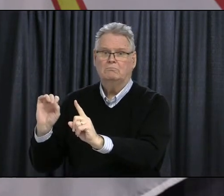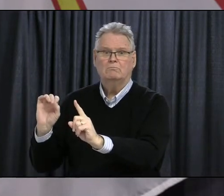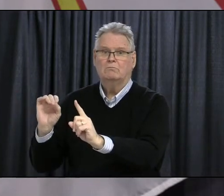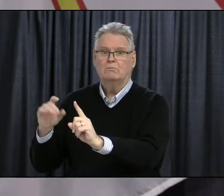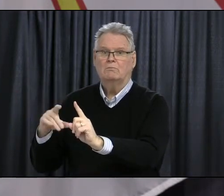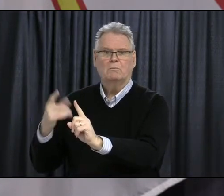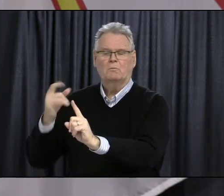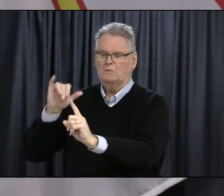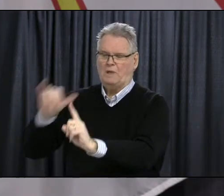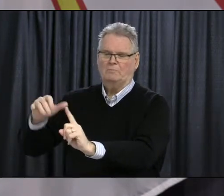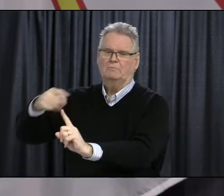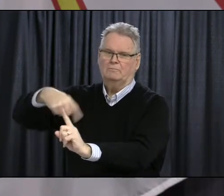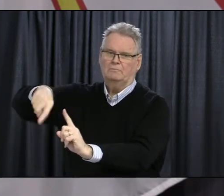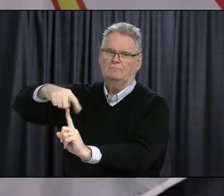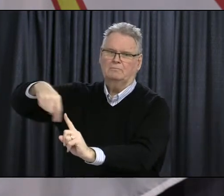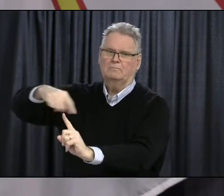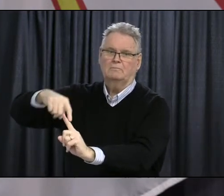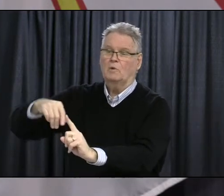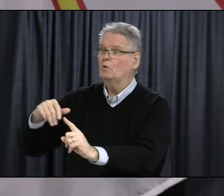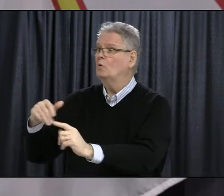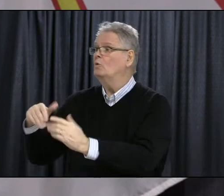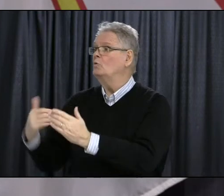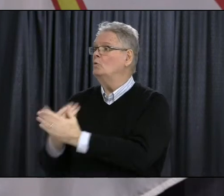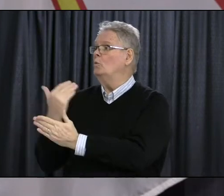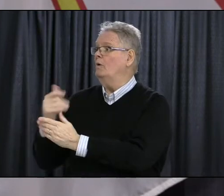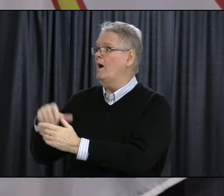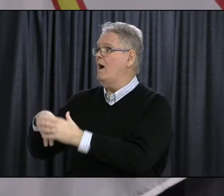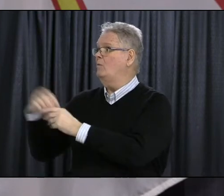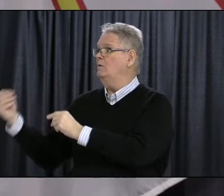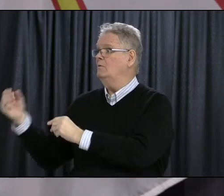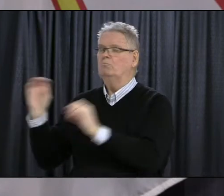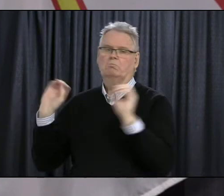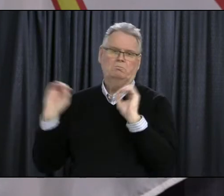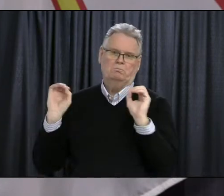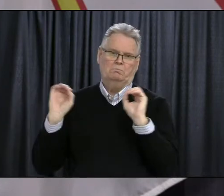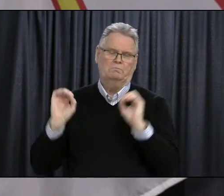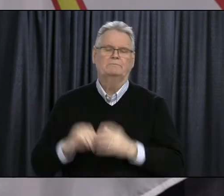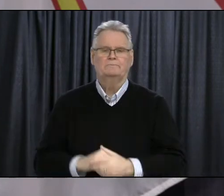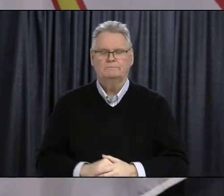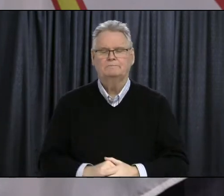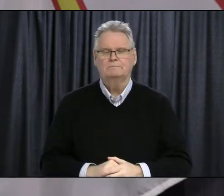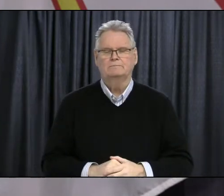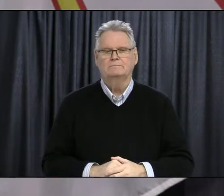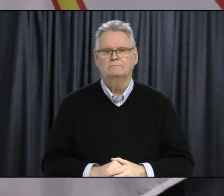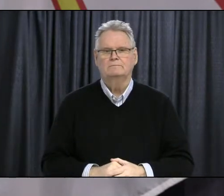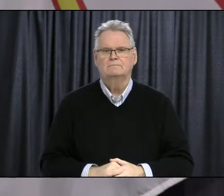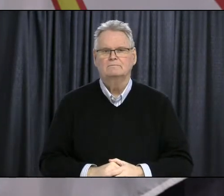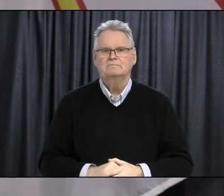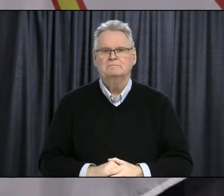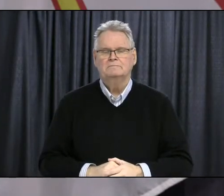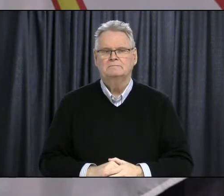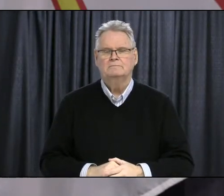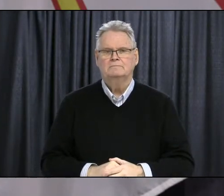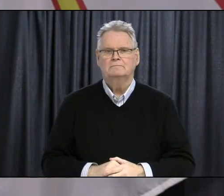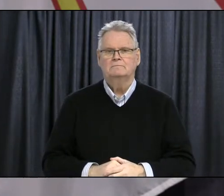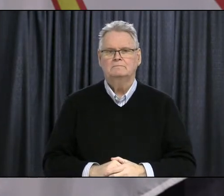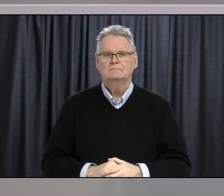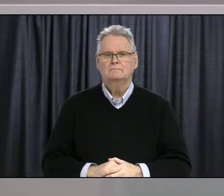So yeah, Thank nobody has gone in that regard, no, in what you've described, no. Thank